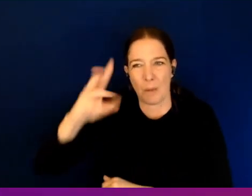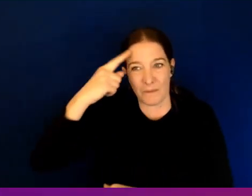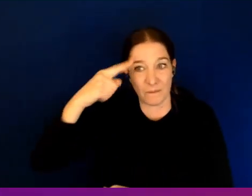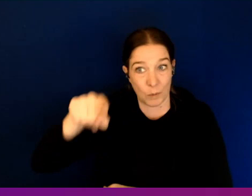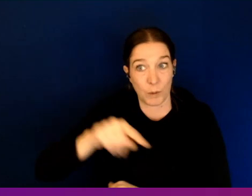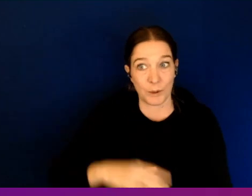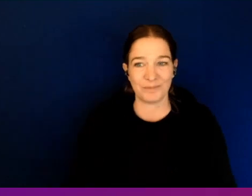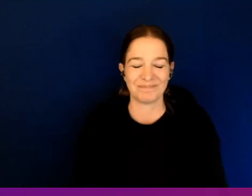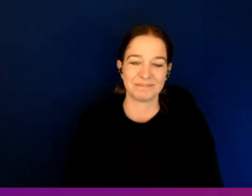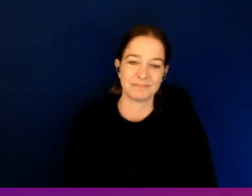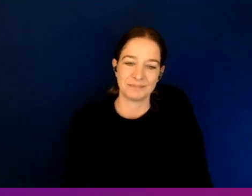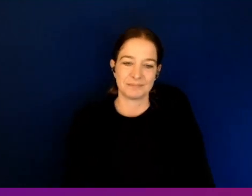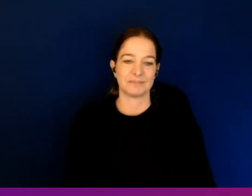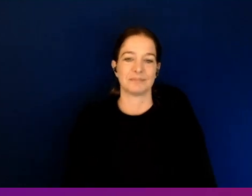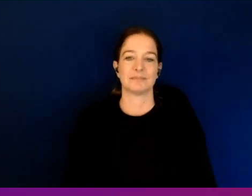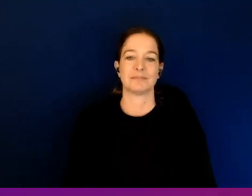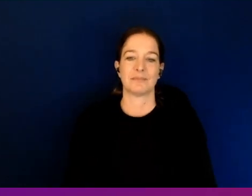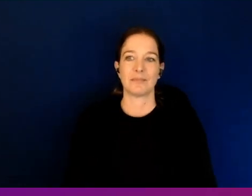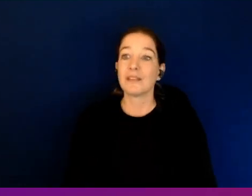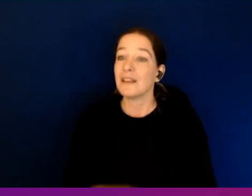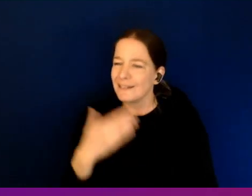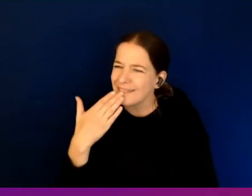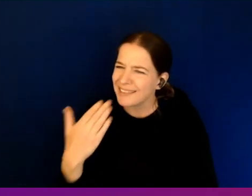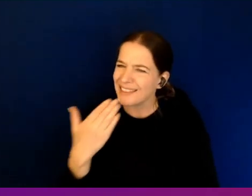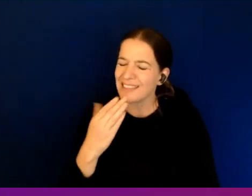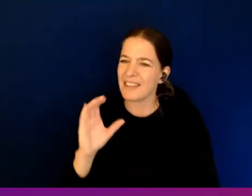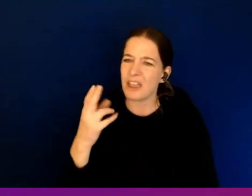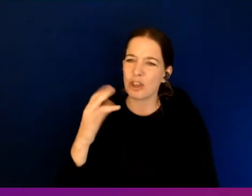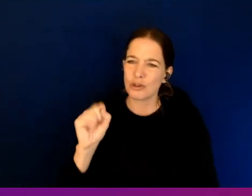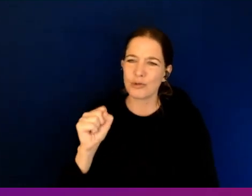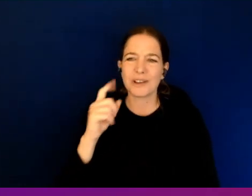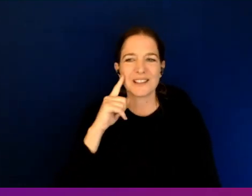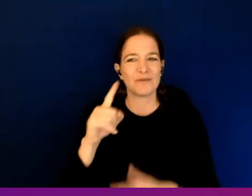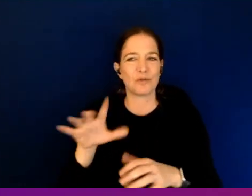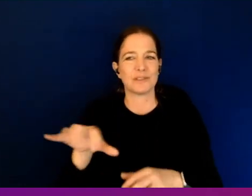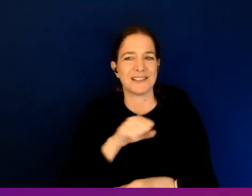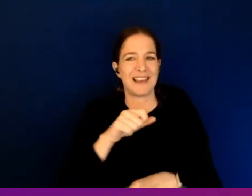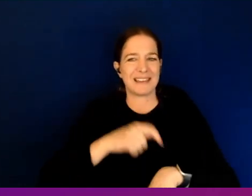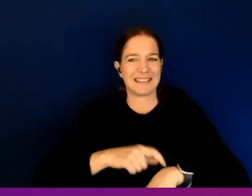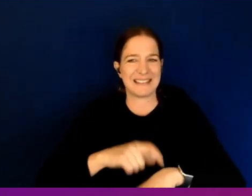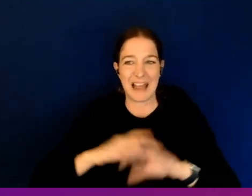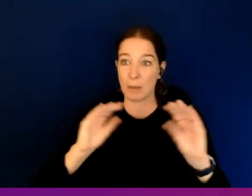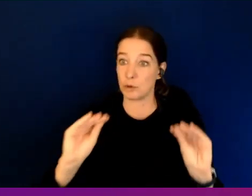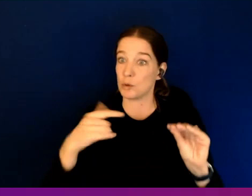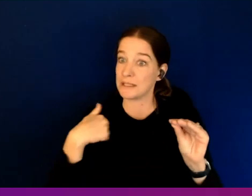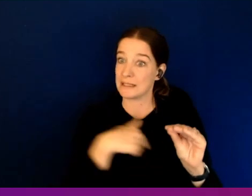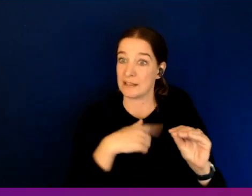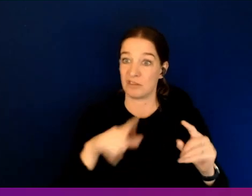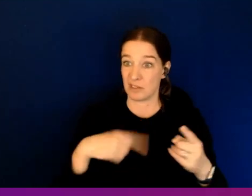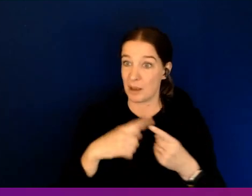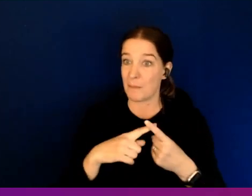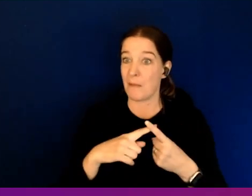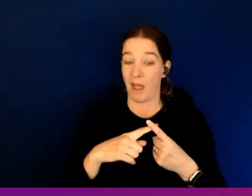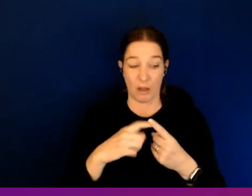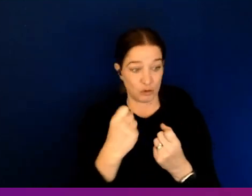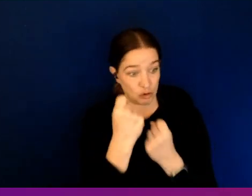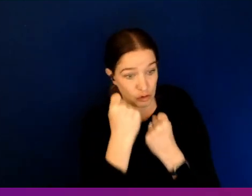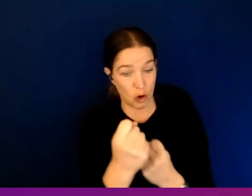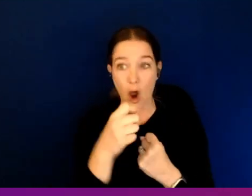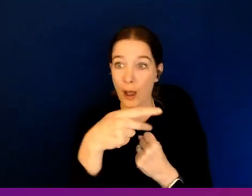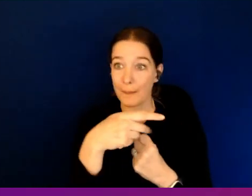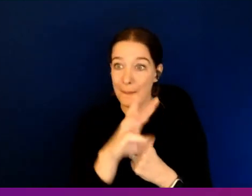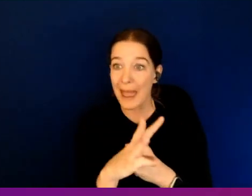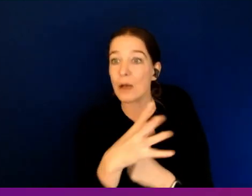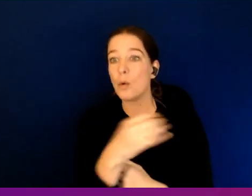we truly appreciate you taking the time to teach us all about creating strong passwords and using a password manager and helping